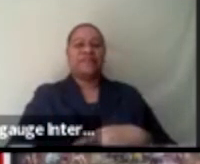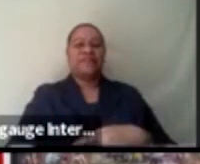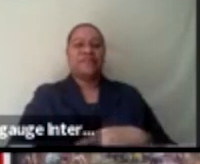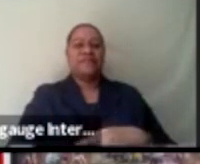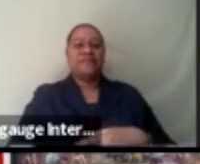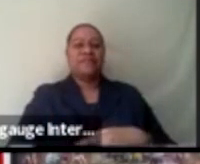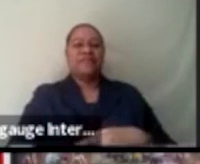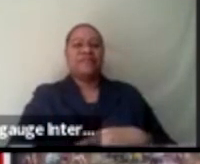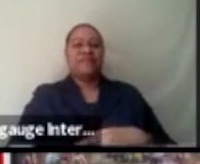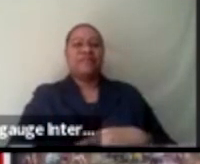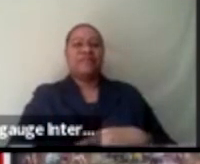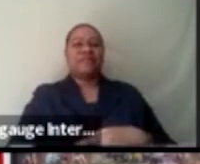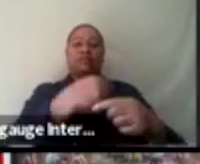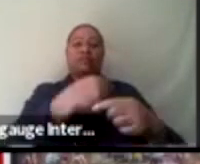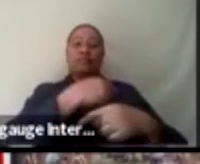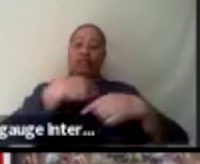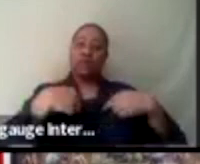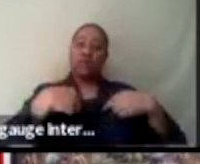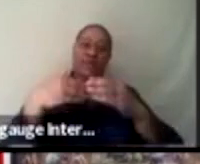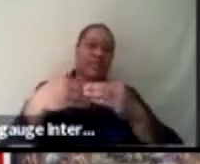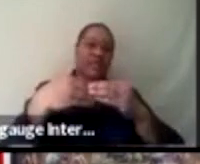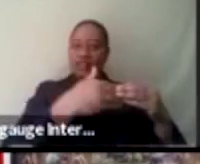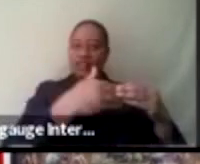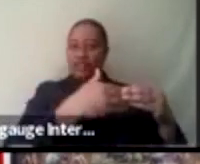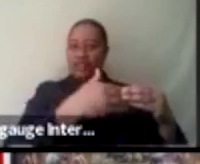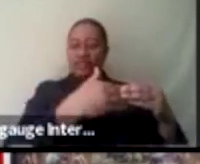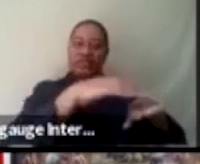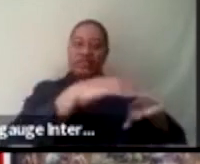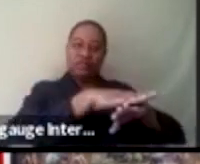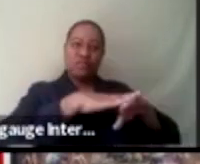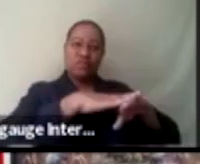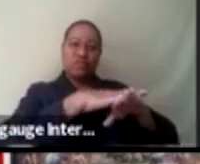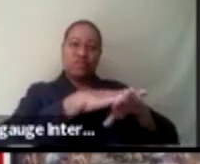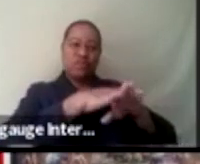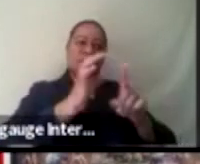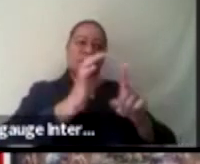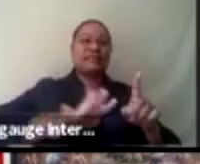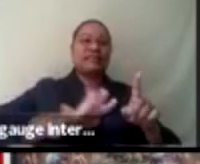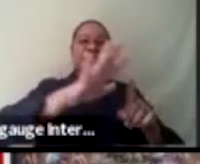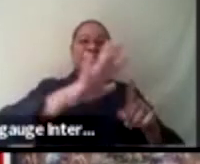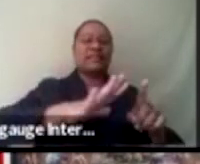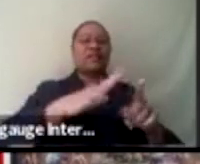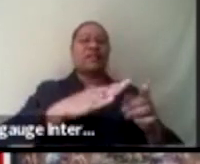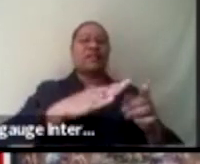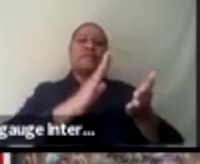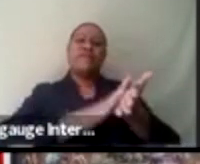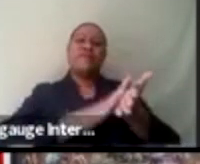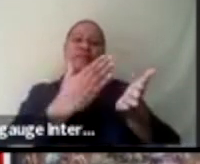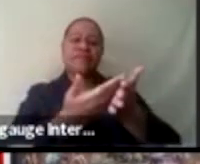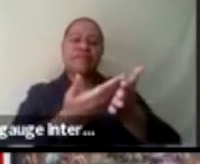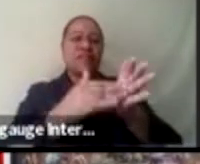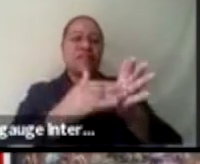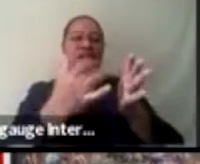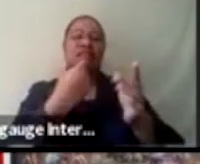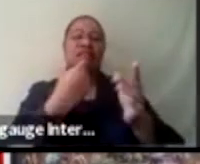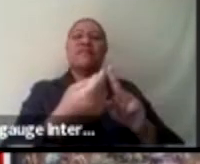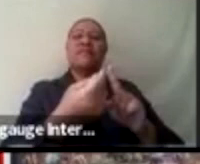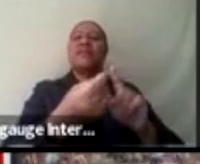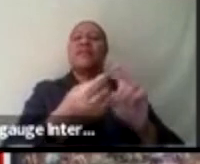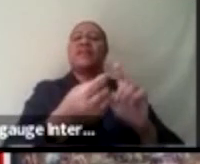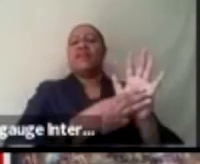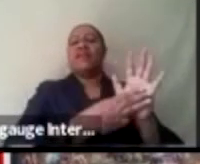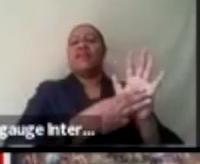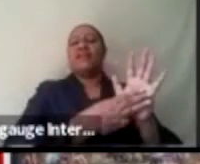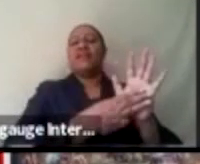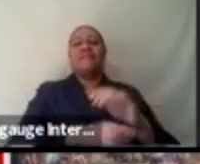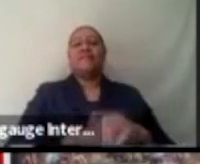We, the leaders and people of the Blue Pacific, are indebted to Prime Minister Natano and the